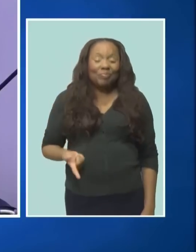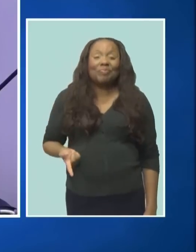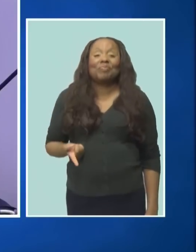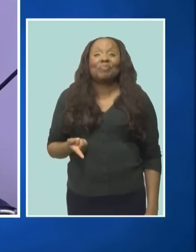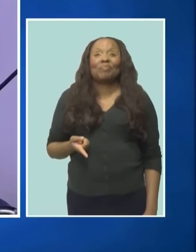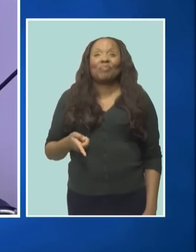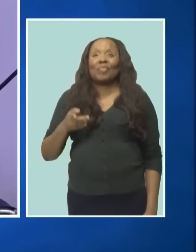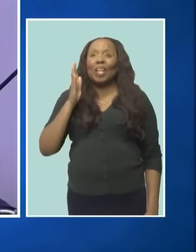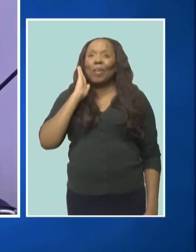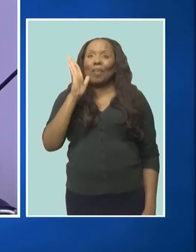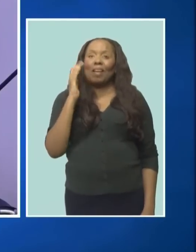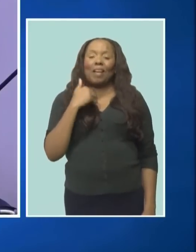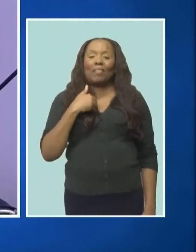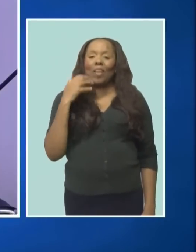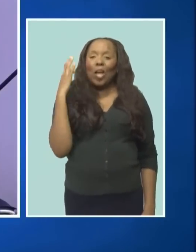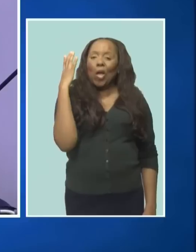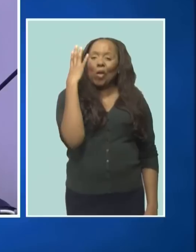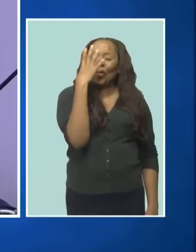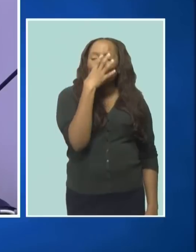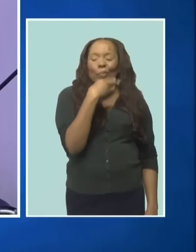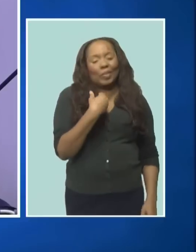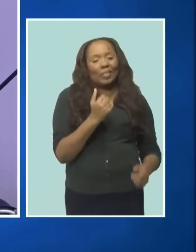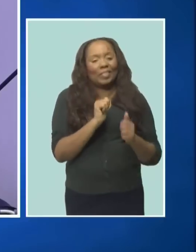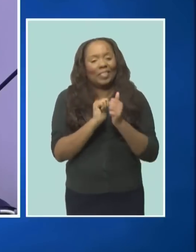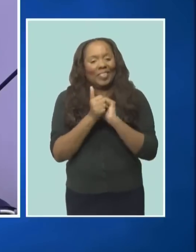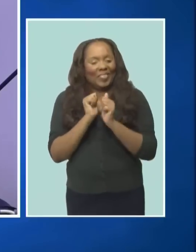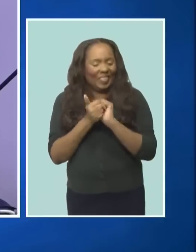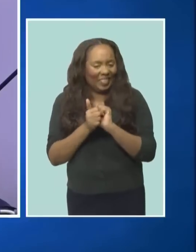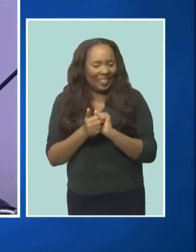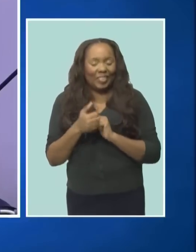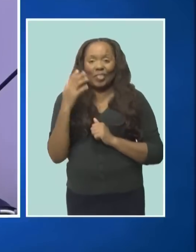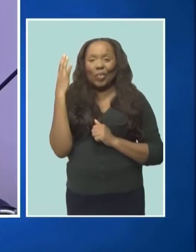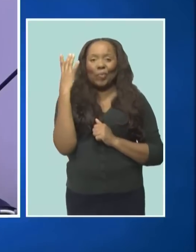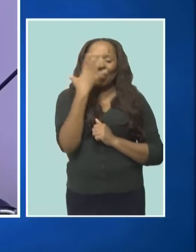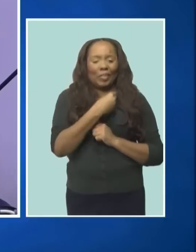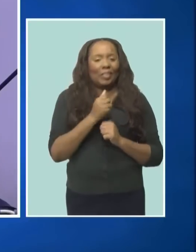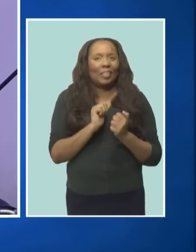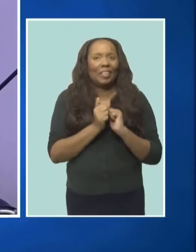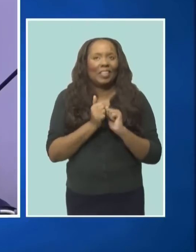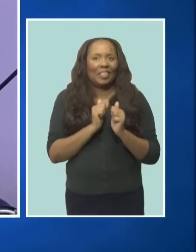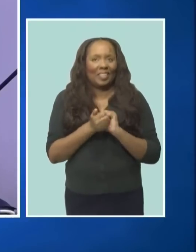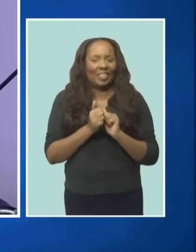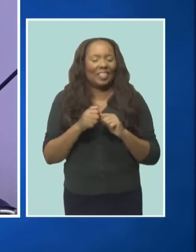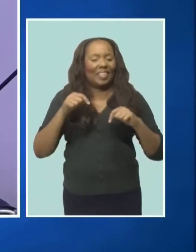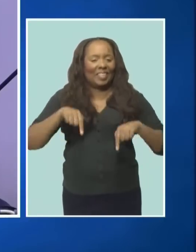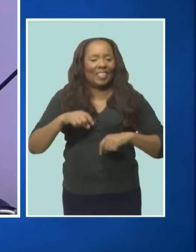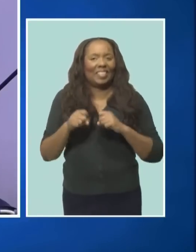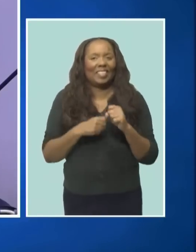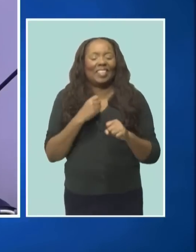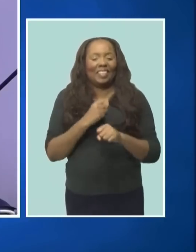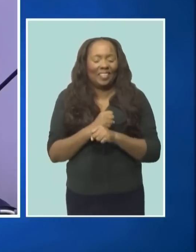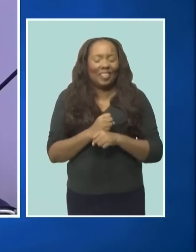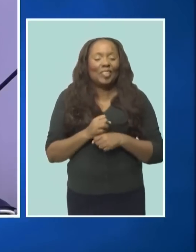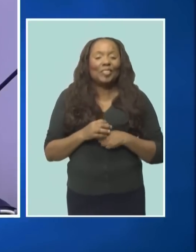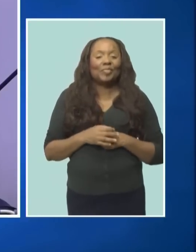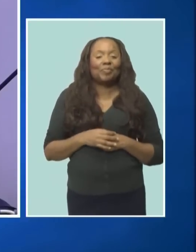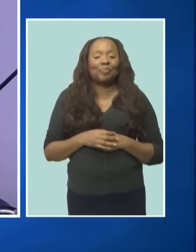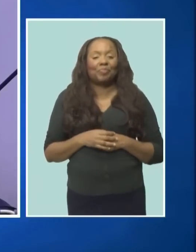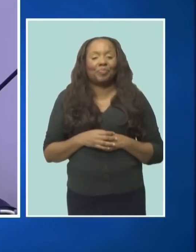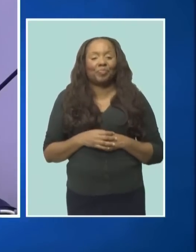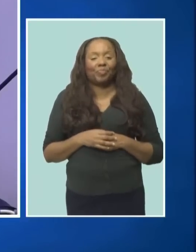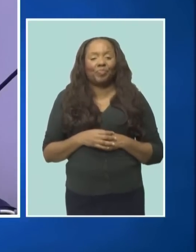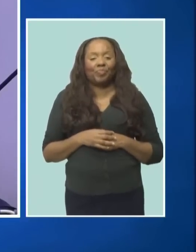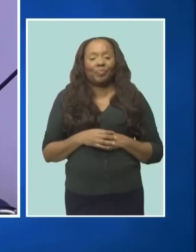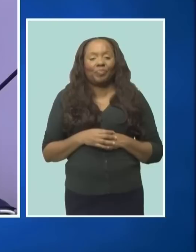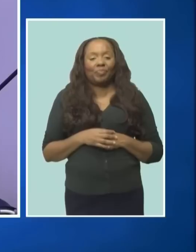beauty pageant. That is the new element we are going with this year.